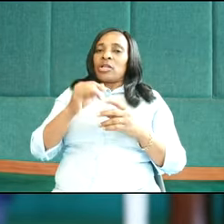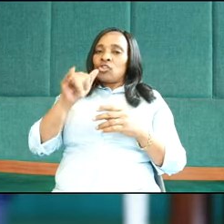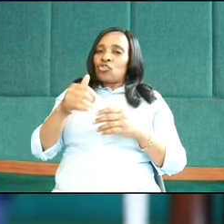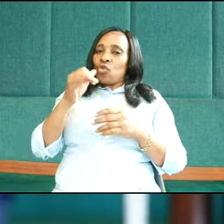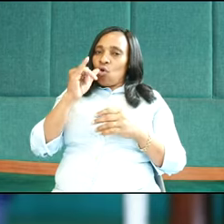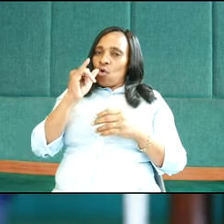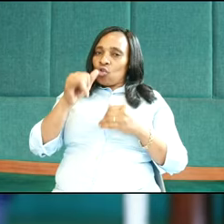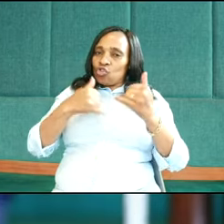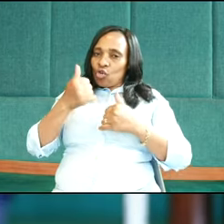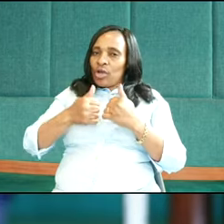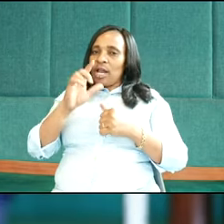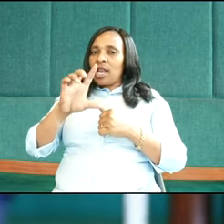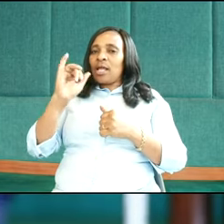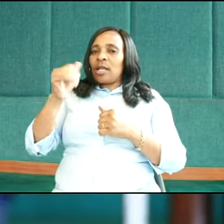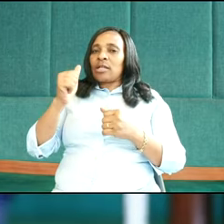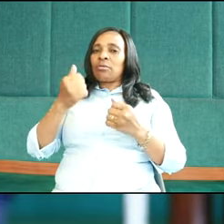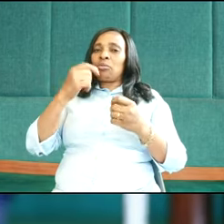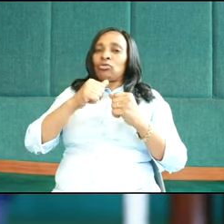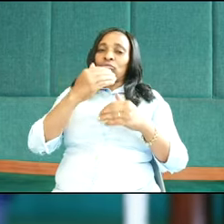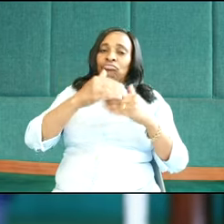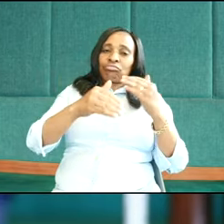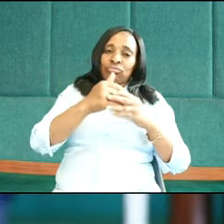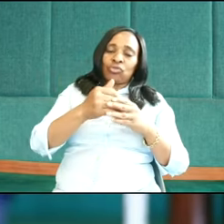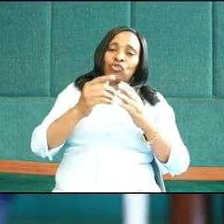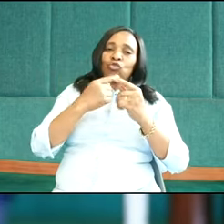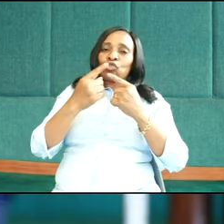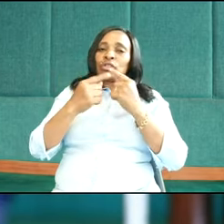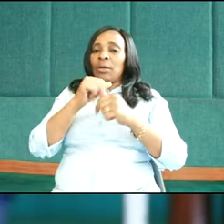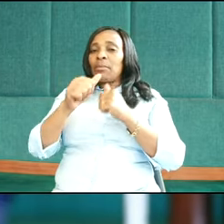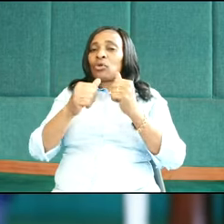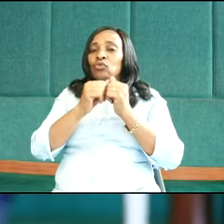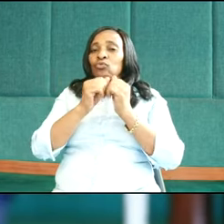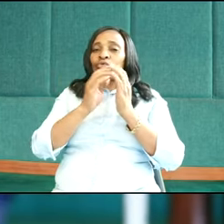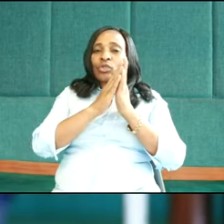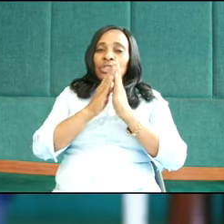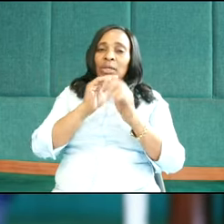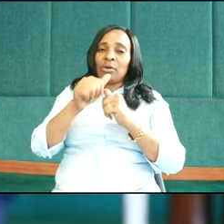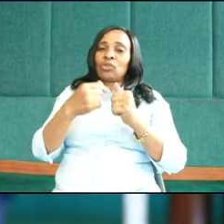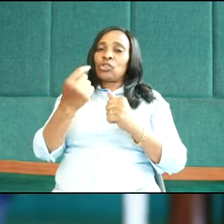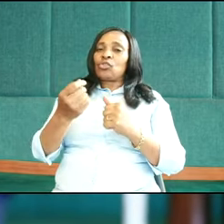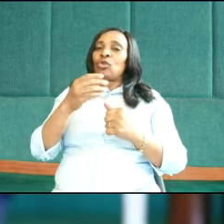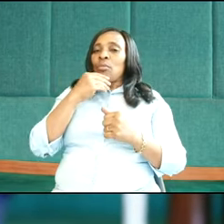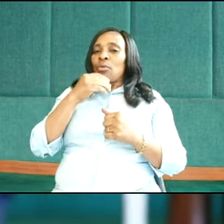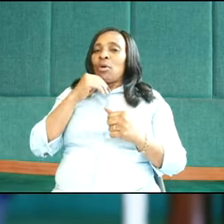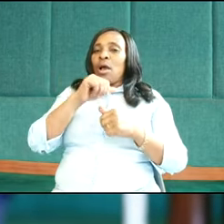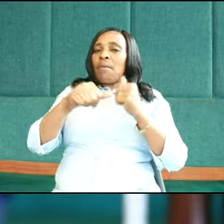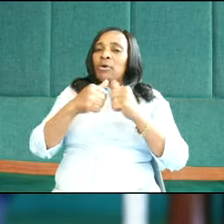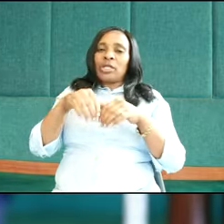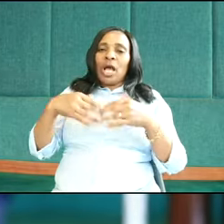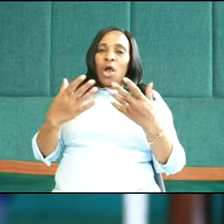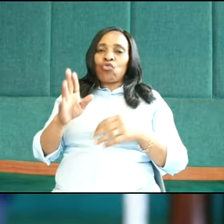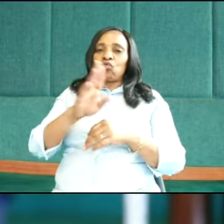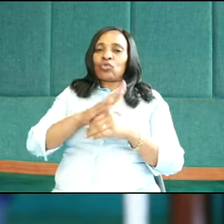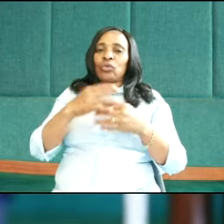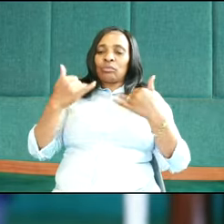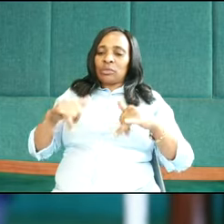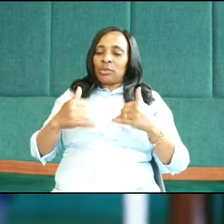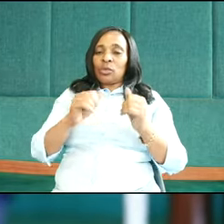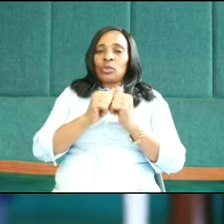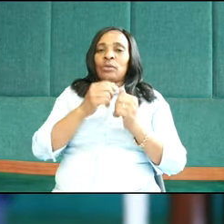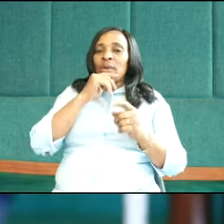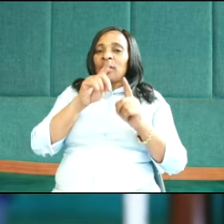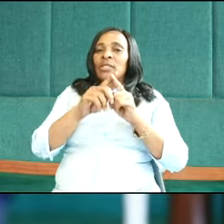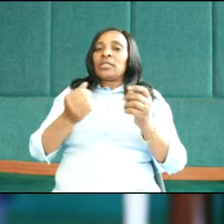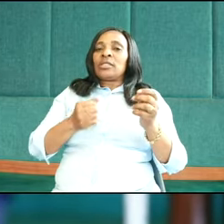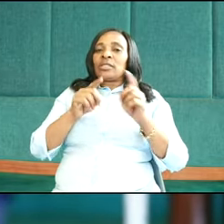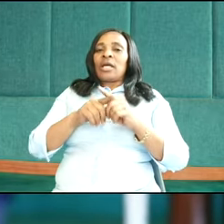and father played with the blocks, he told stories about when he was a little boy. He told about how he used to play with his brothers and sisters. It